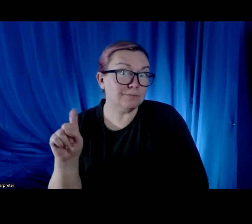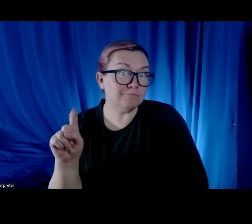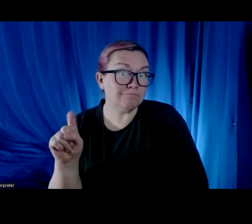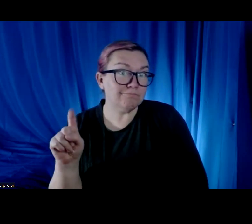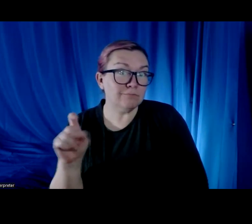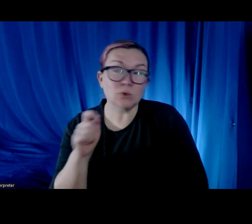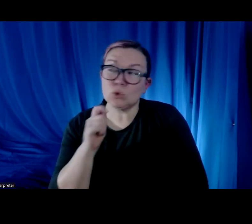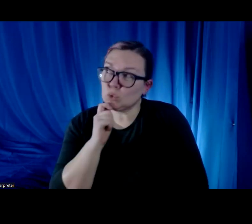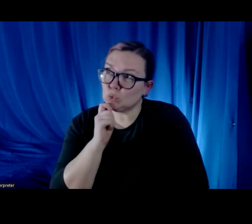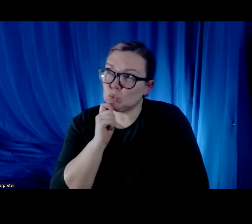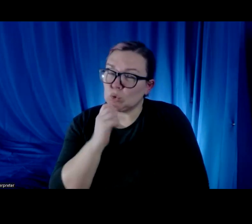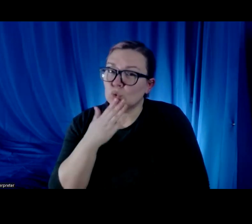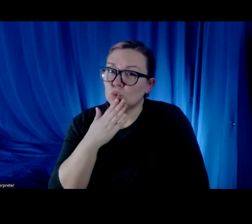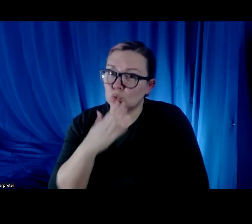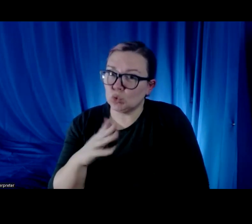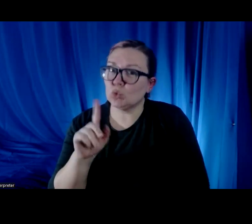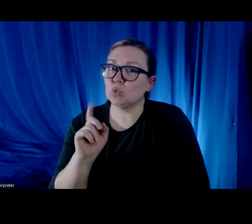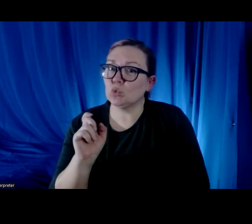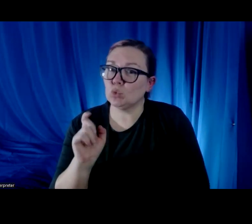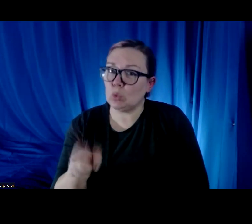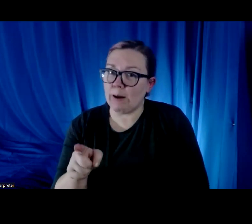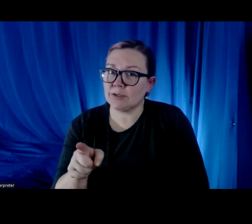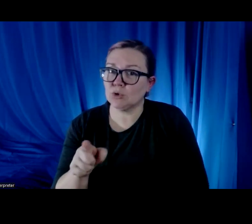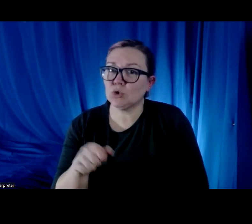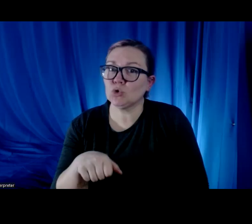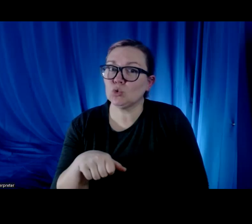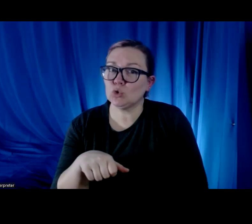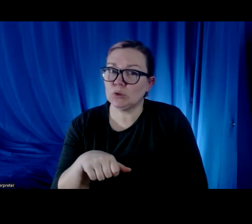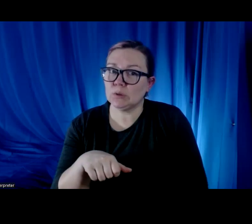Oh, that's a really good question.